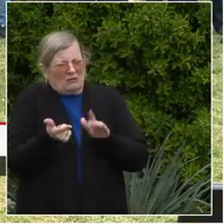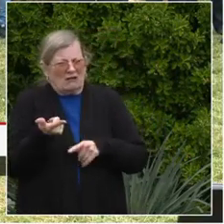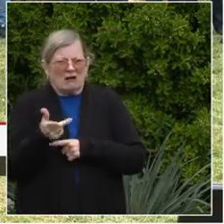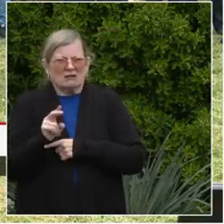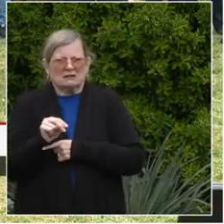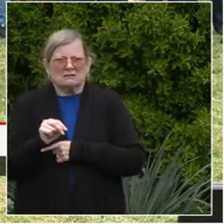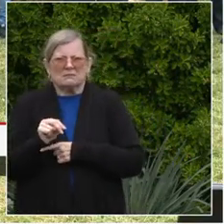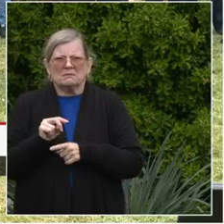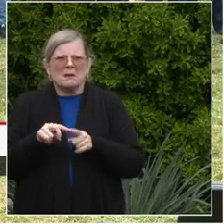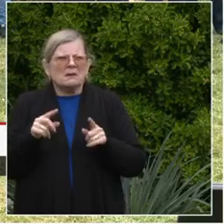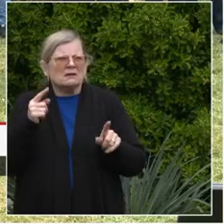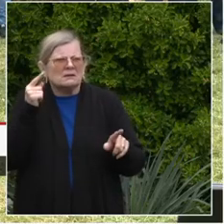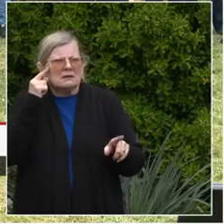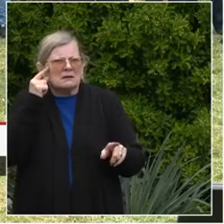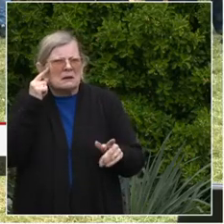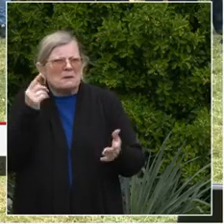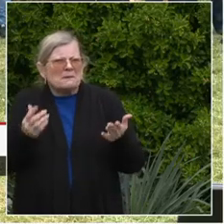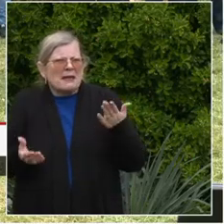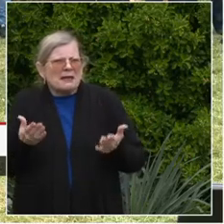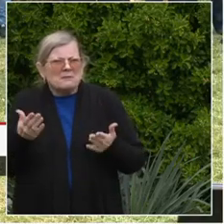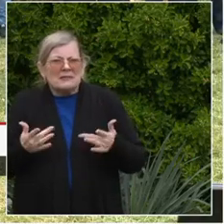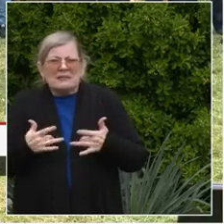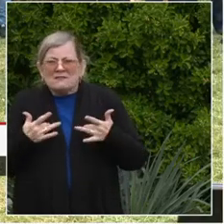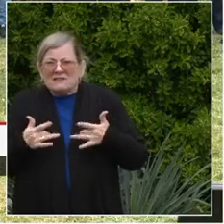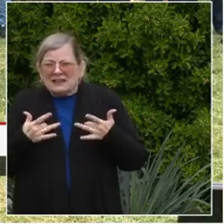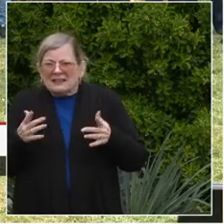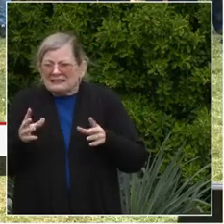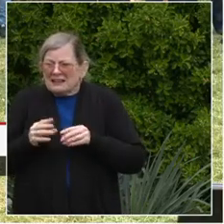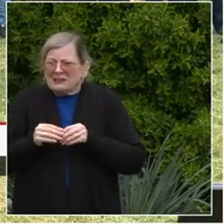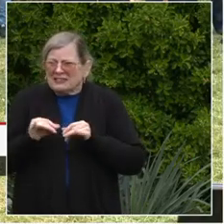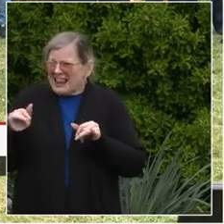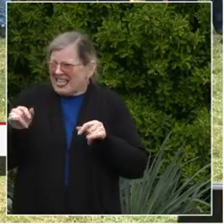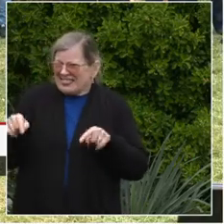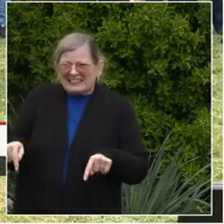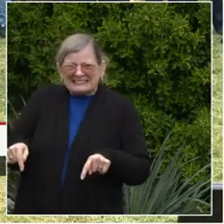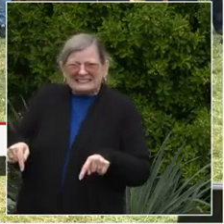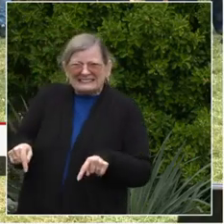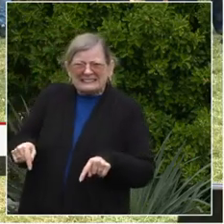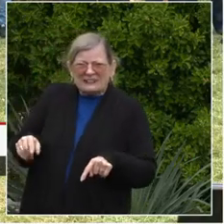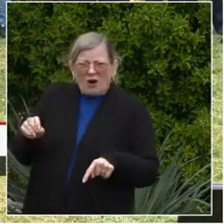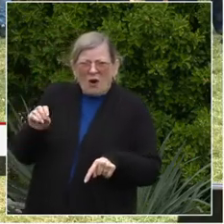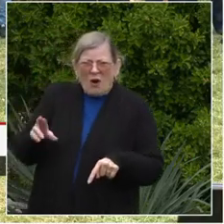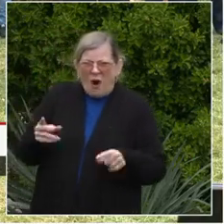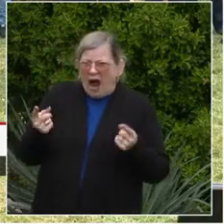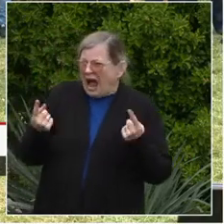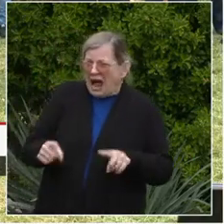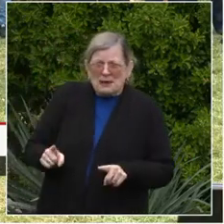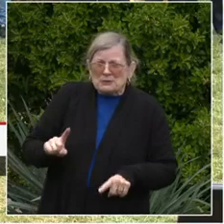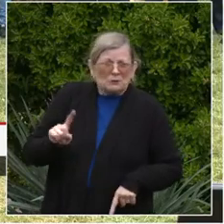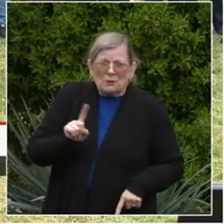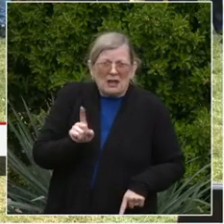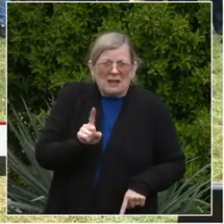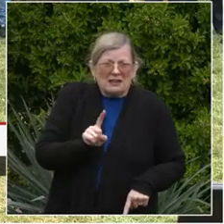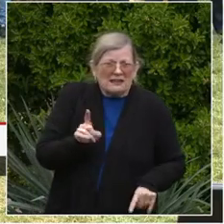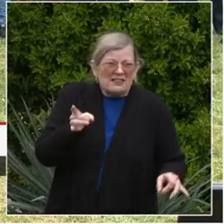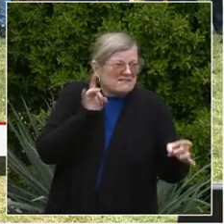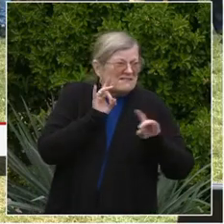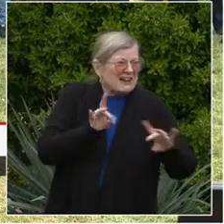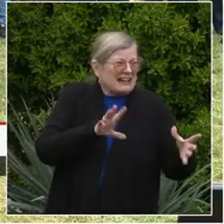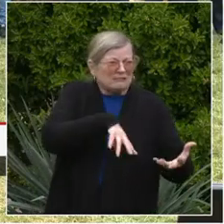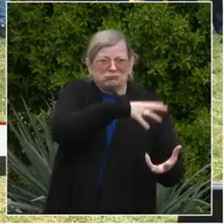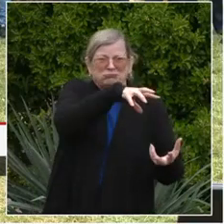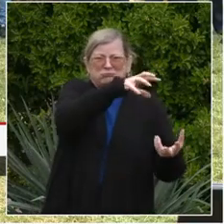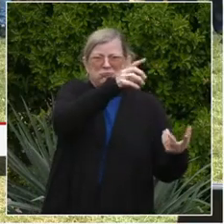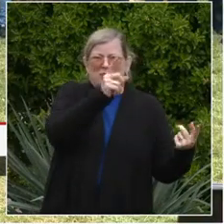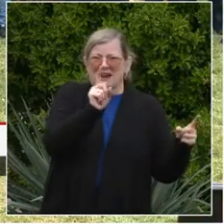an event, a conference like this, should also be held where the gun violence occurs. So we know, you know better than I do, 2nd